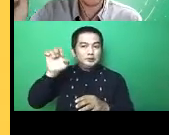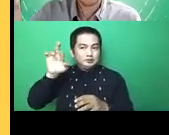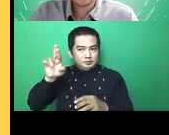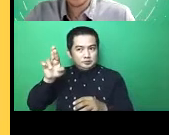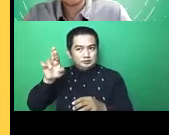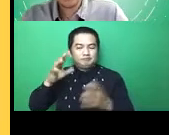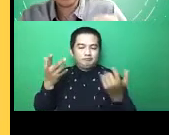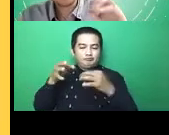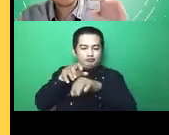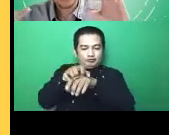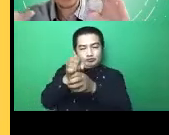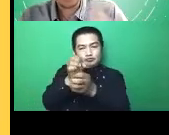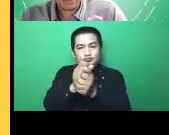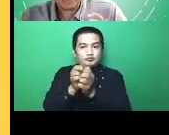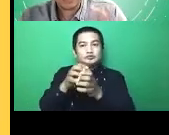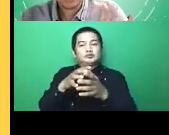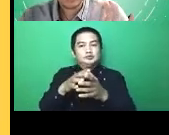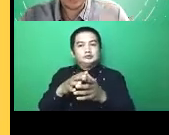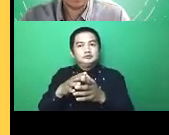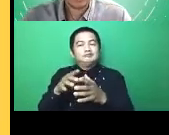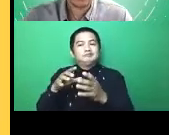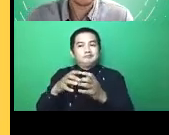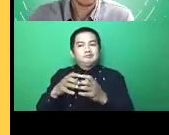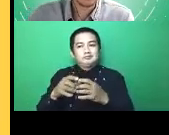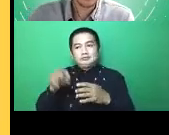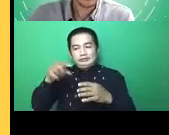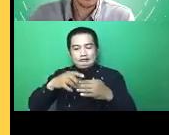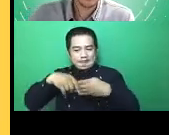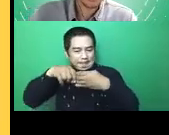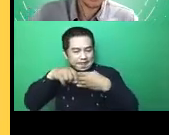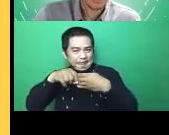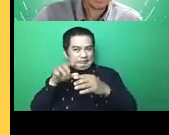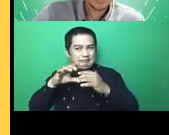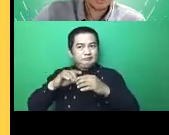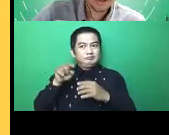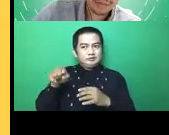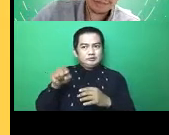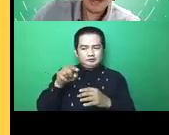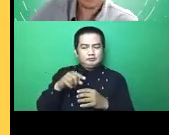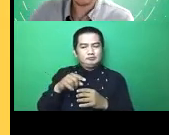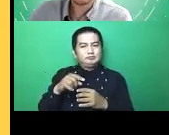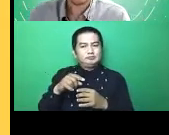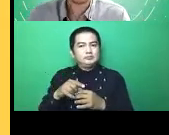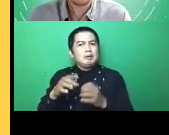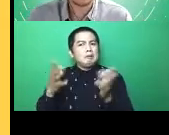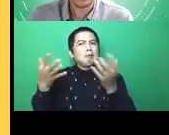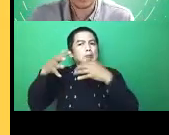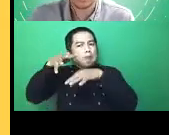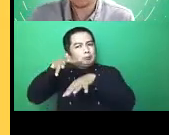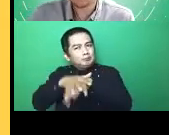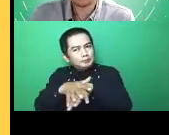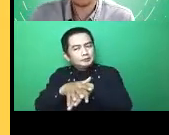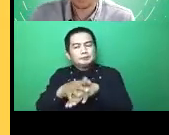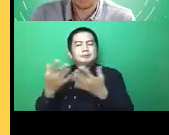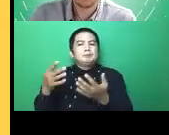And so imagine the complex shapes that you can do with SLA, but combine it with the material properties